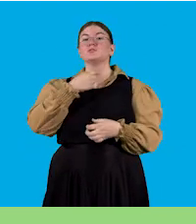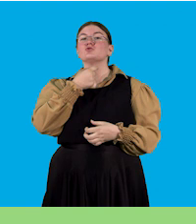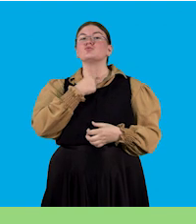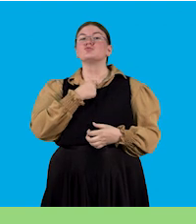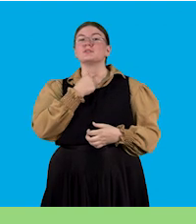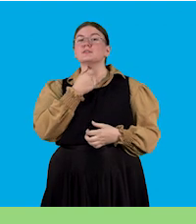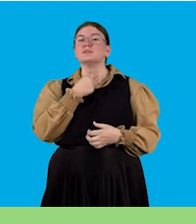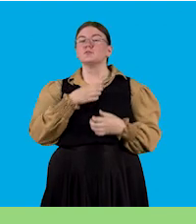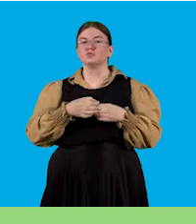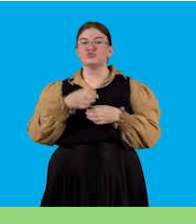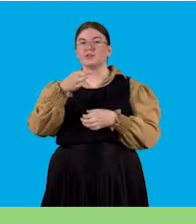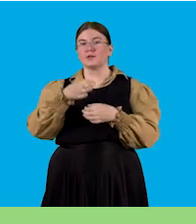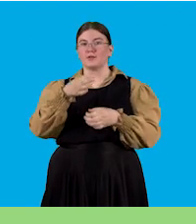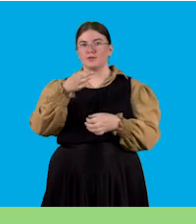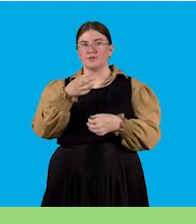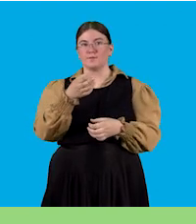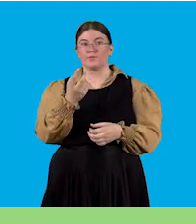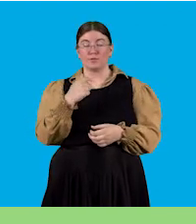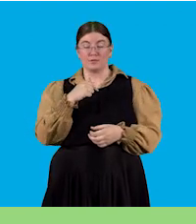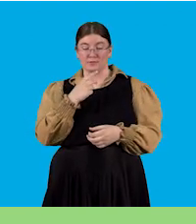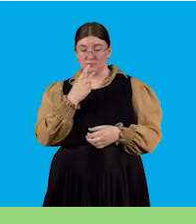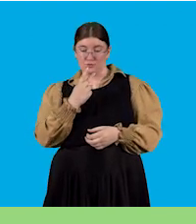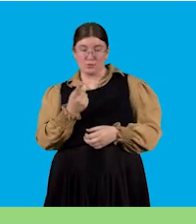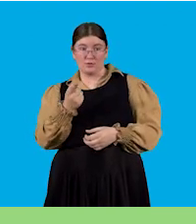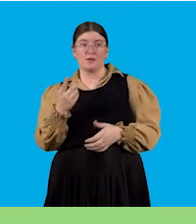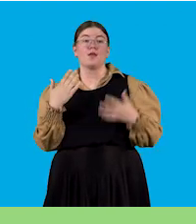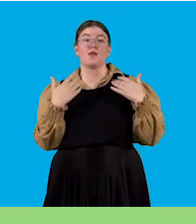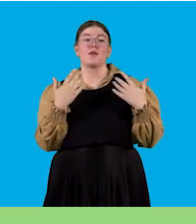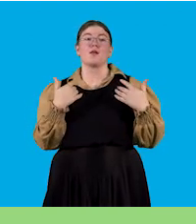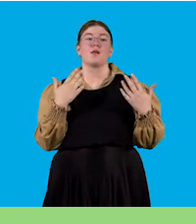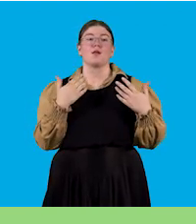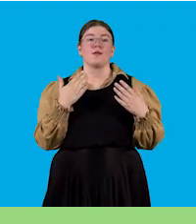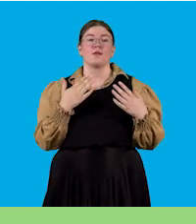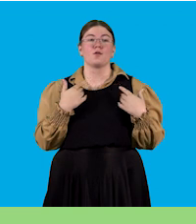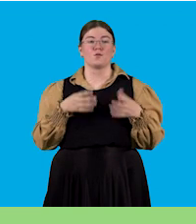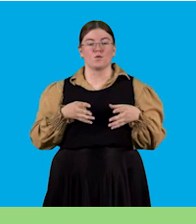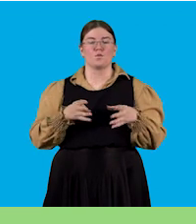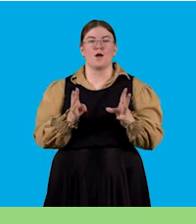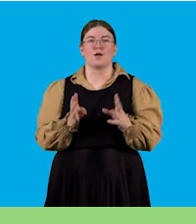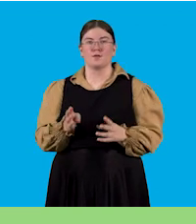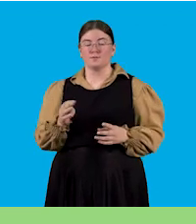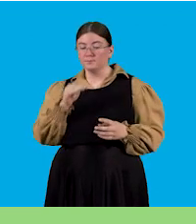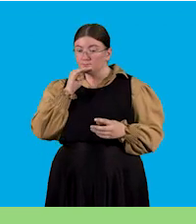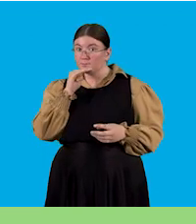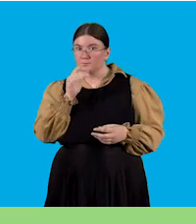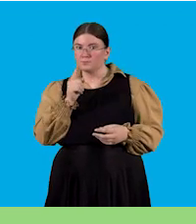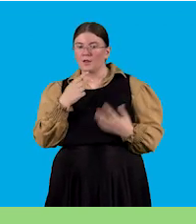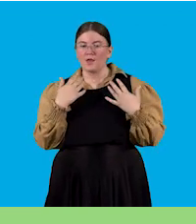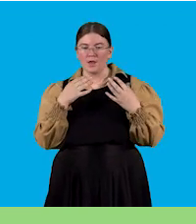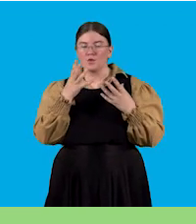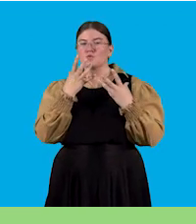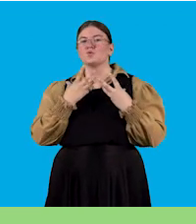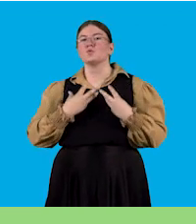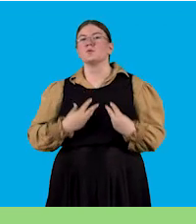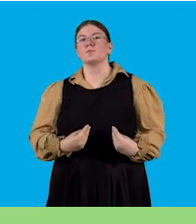that the trachea is an airway or an air passage. It basically allows the movement of air in